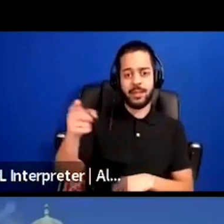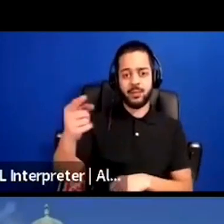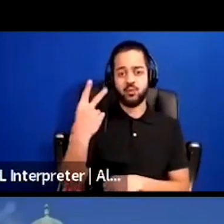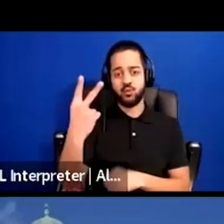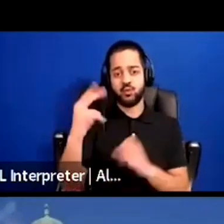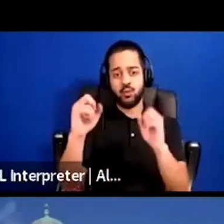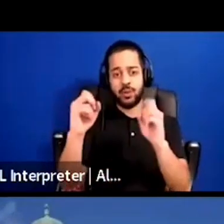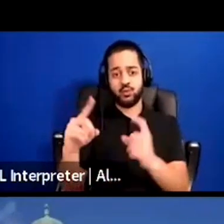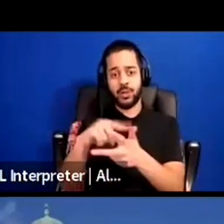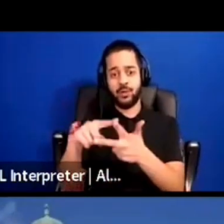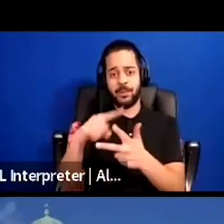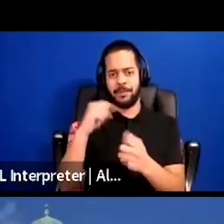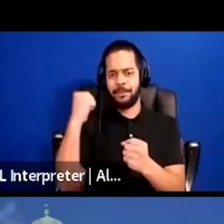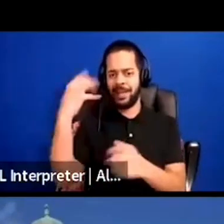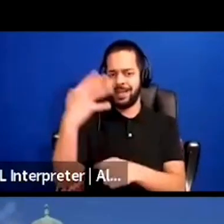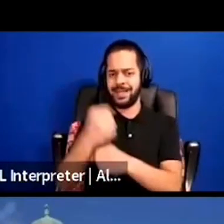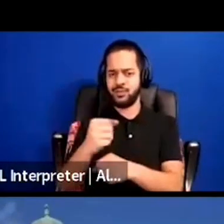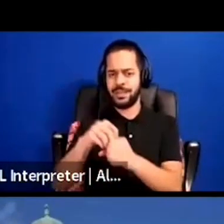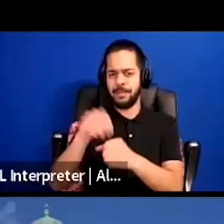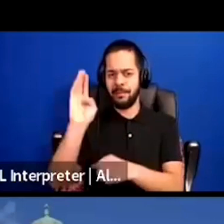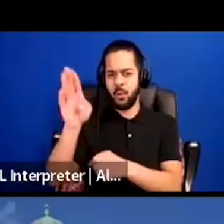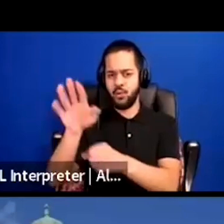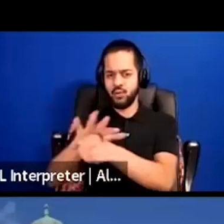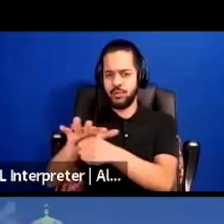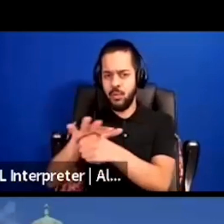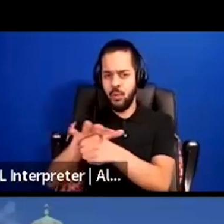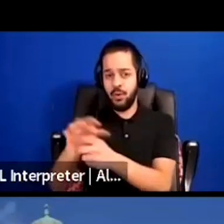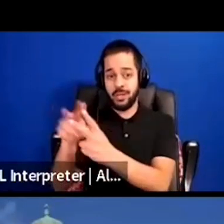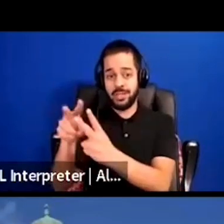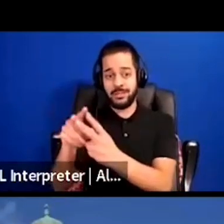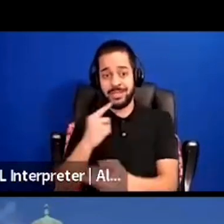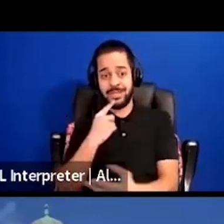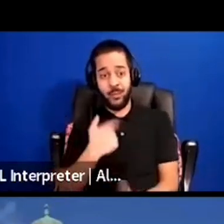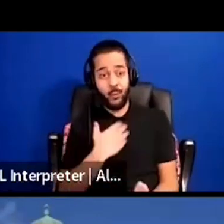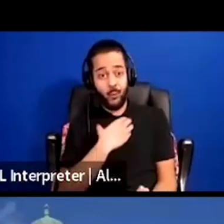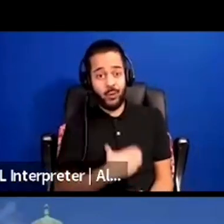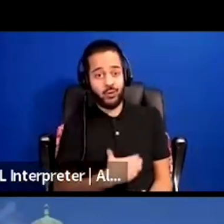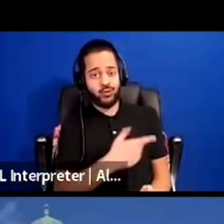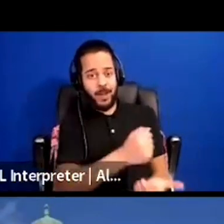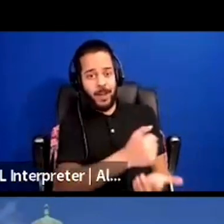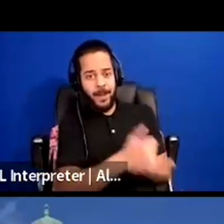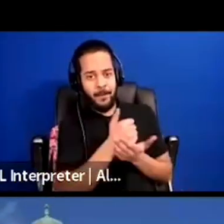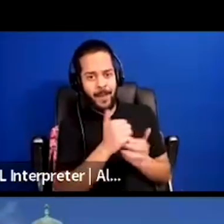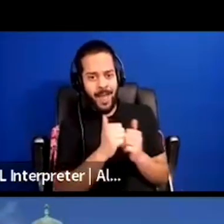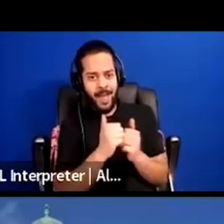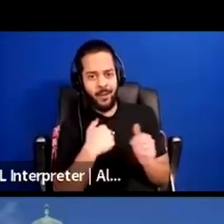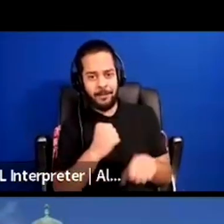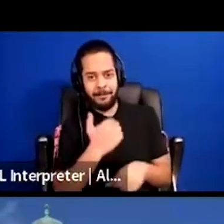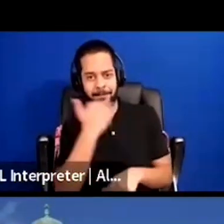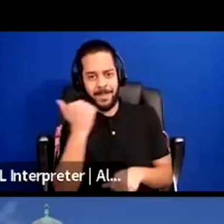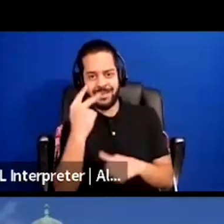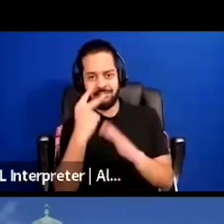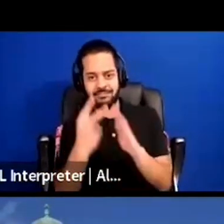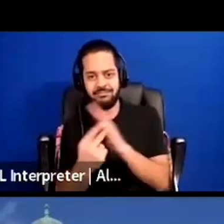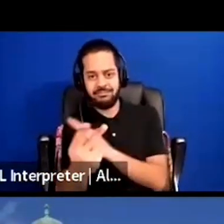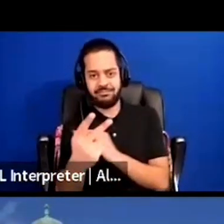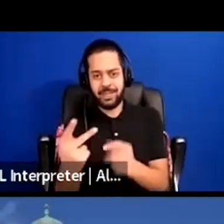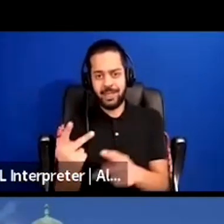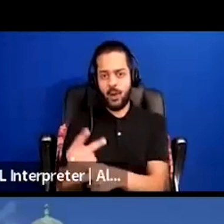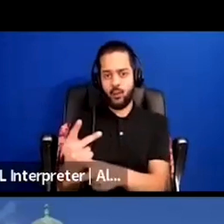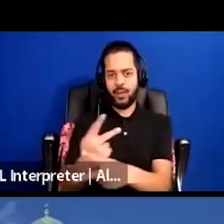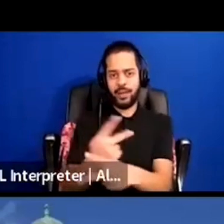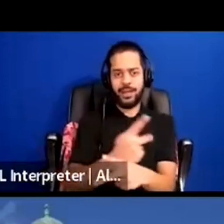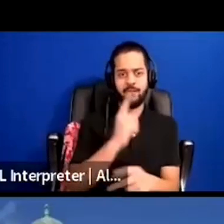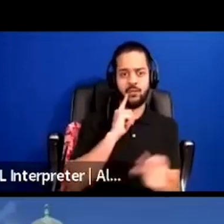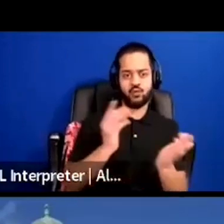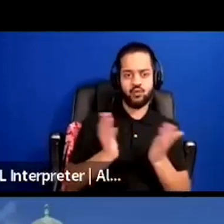looked at me and they said, I wish somebody would tell me how to reasonably calculate services. Yes. I think that it is a huge